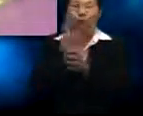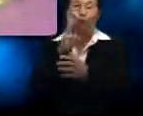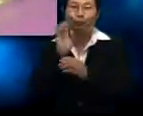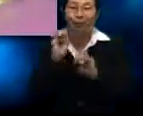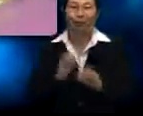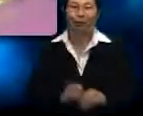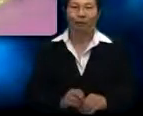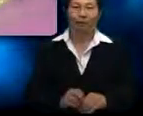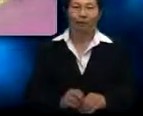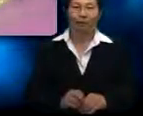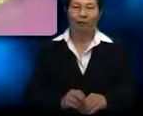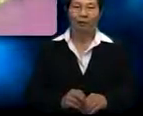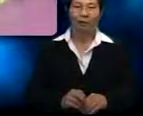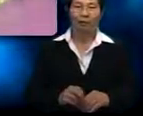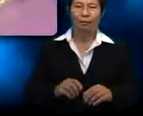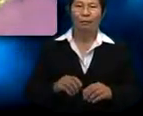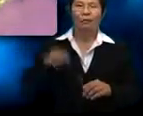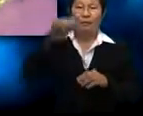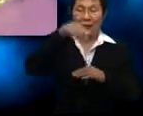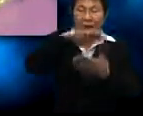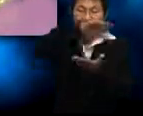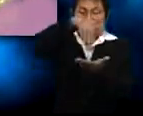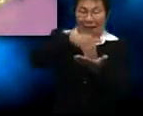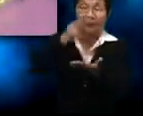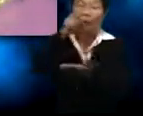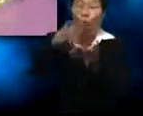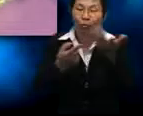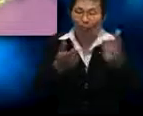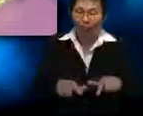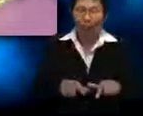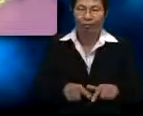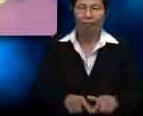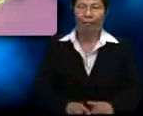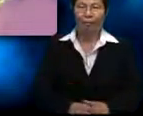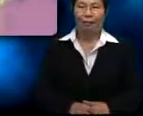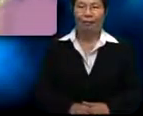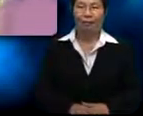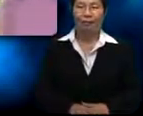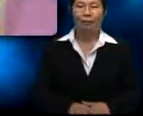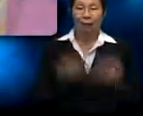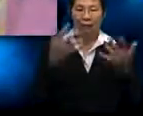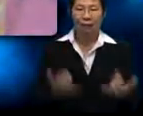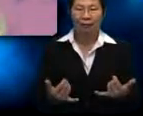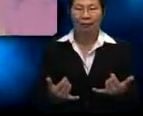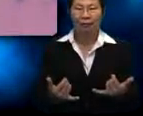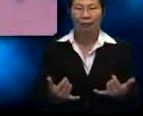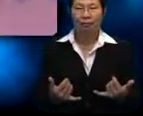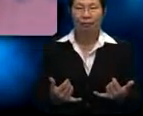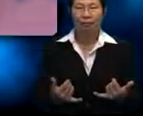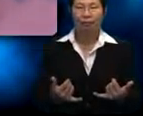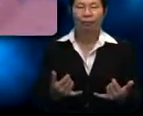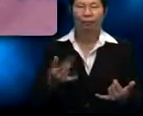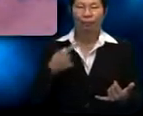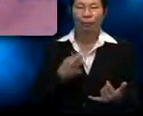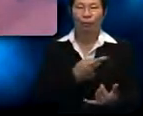I place it at the center. You see what happened? Very little. Now we dip